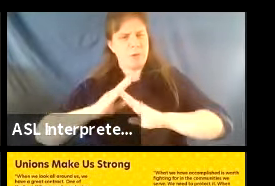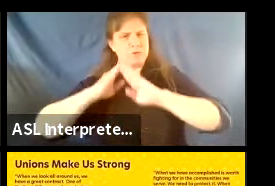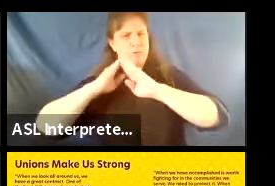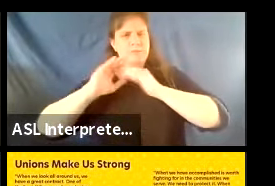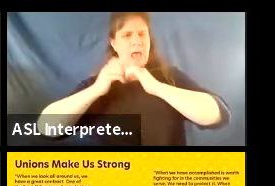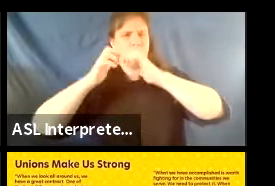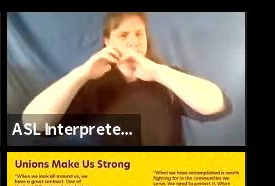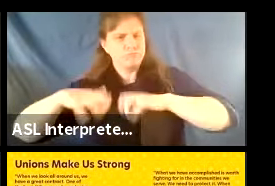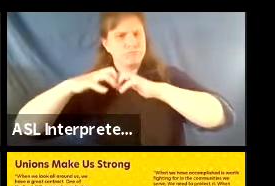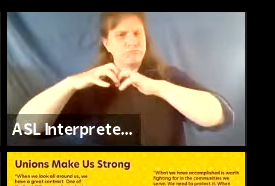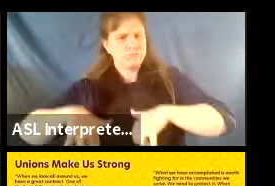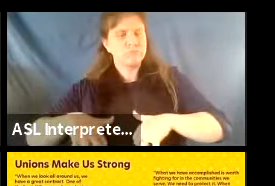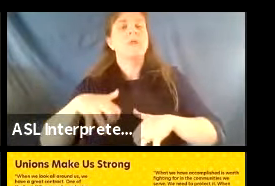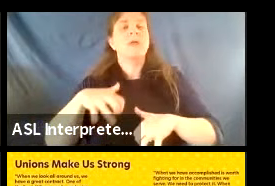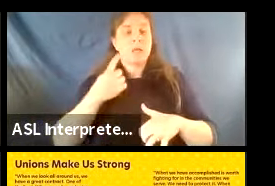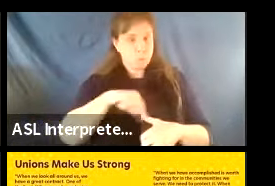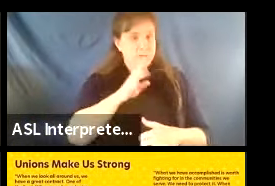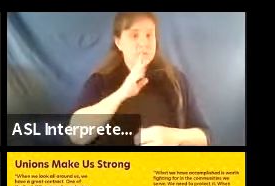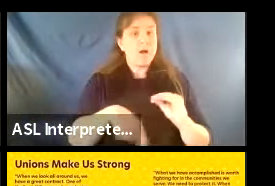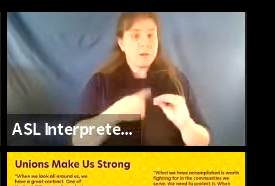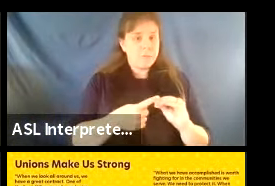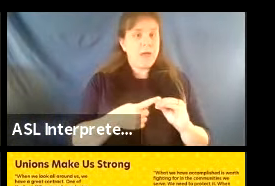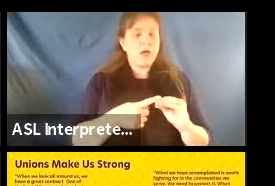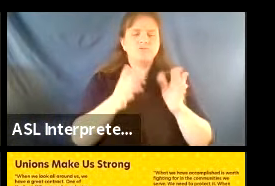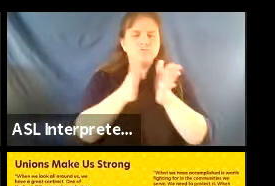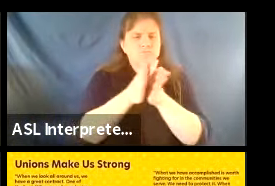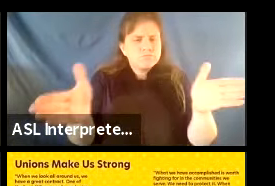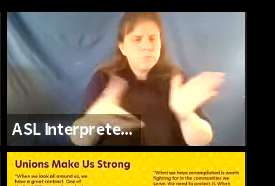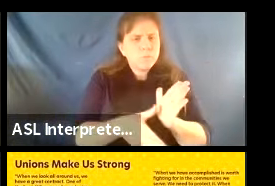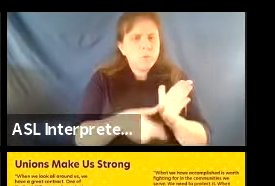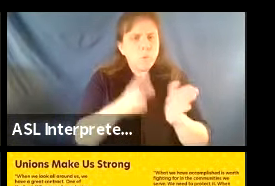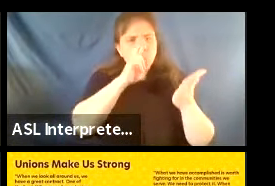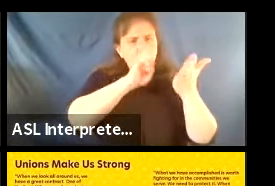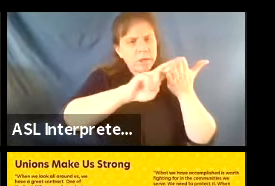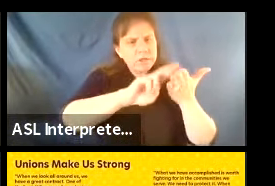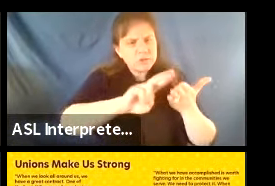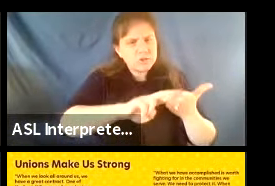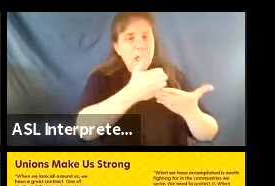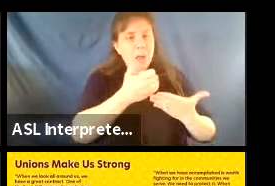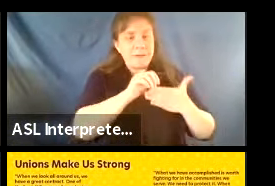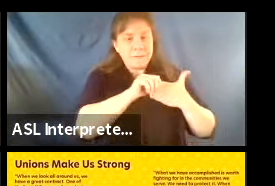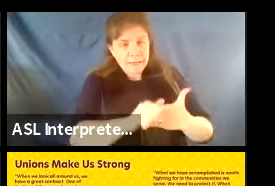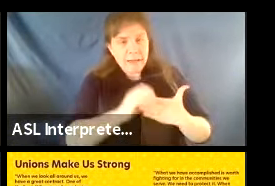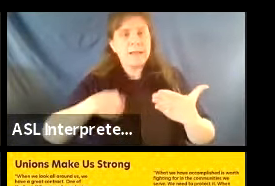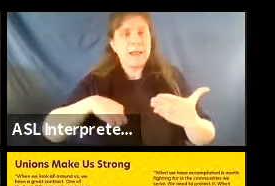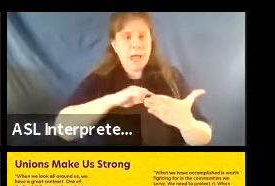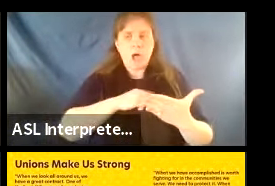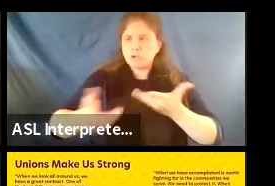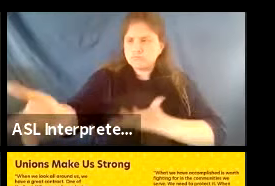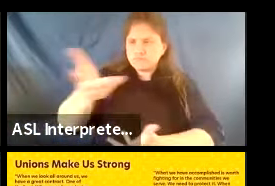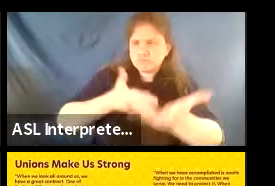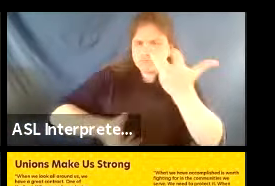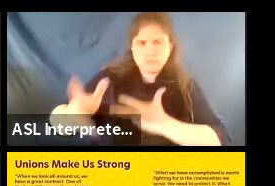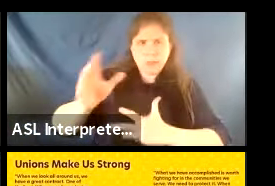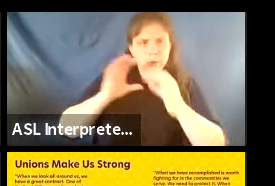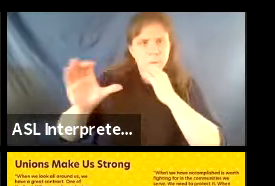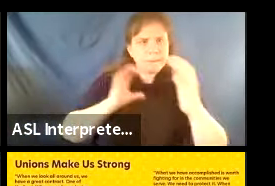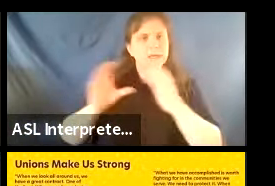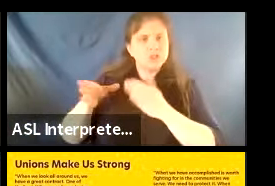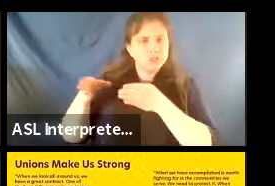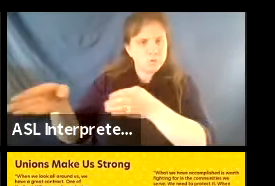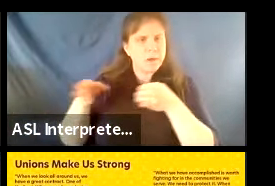we have that is informing our engagement and communication strategies. You all at the last meeting